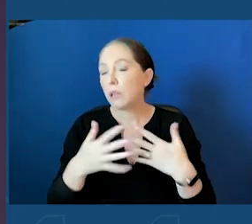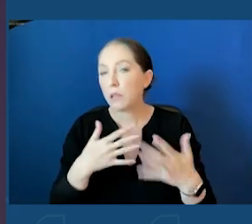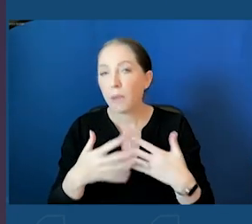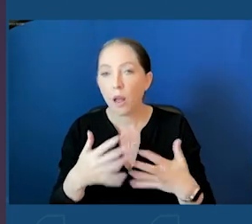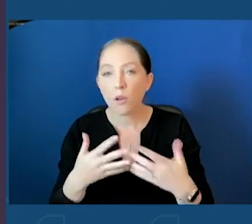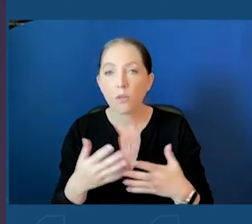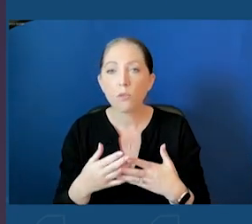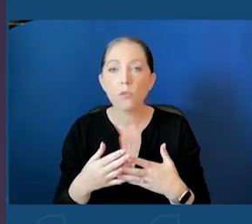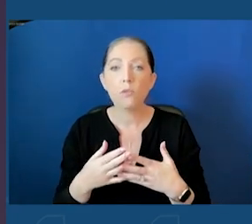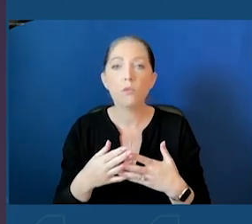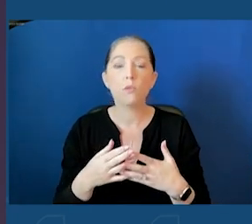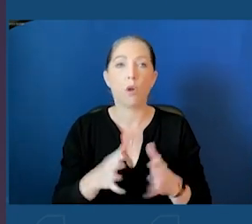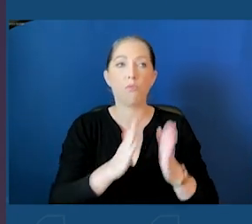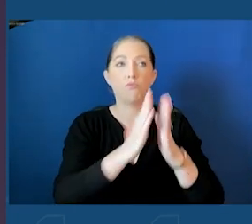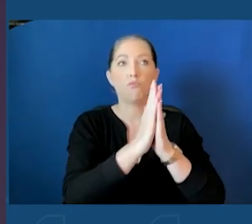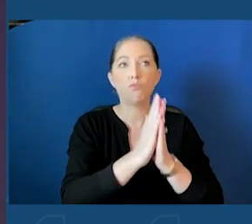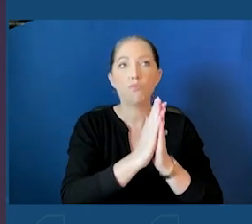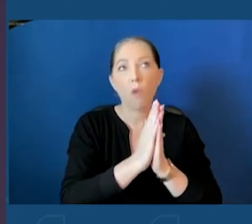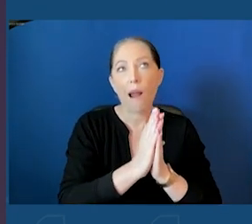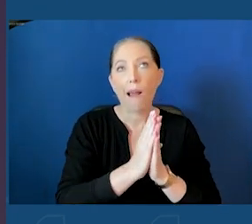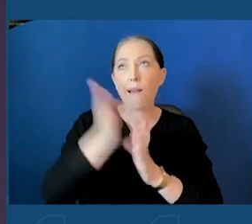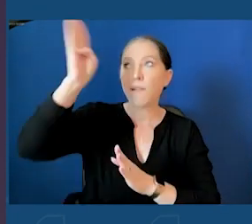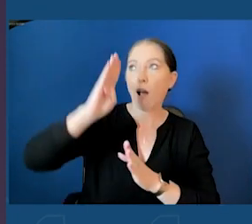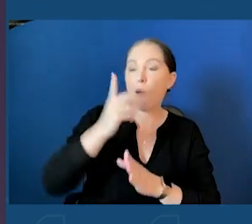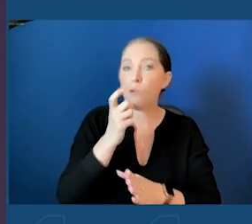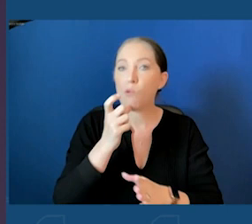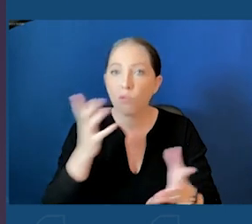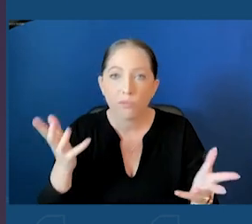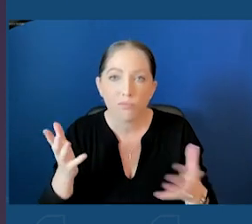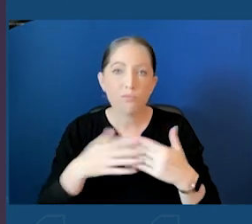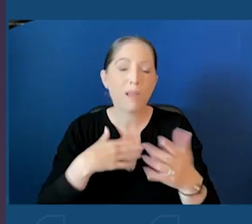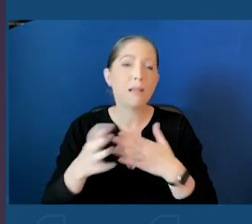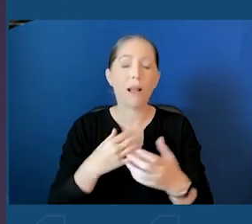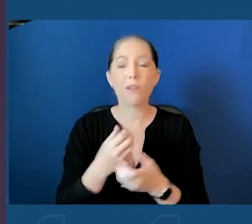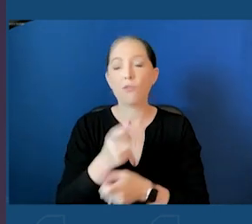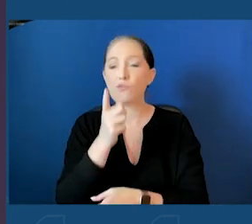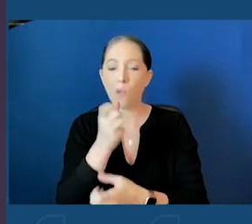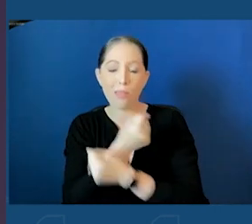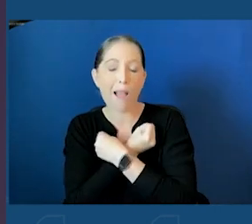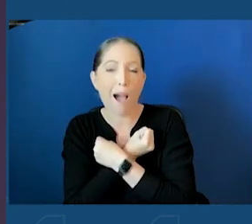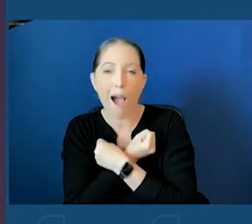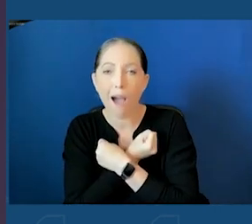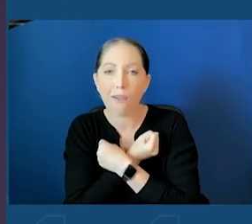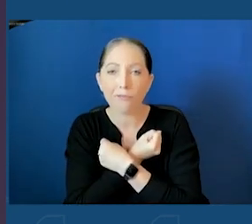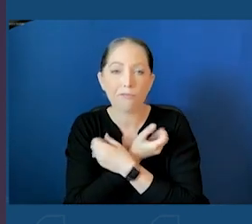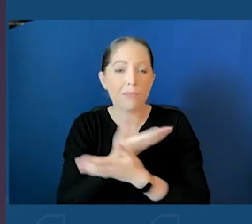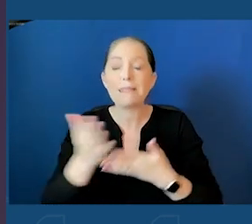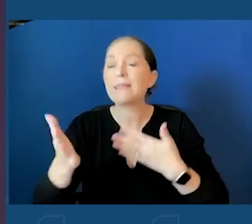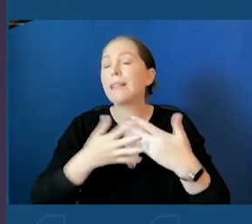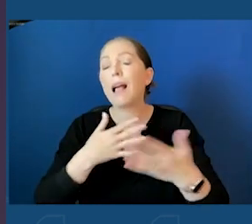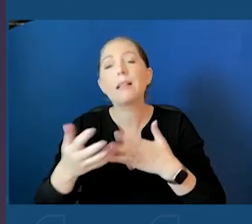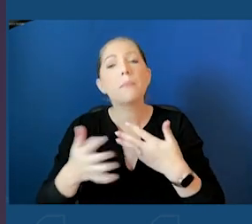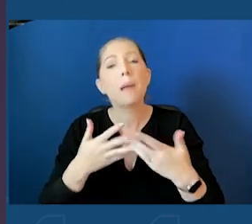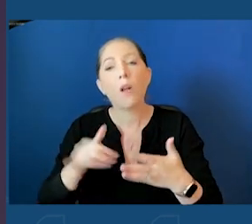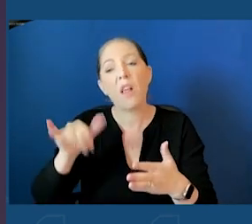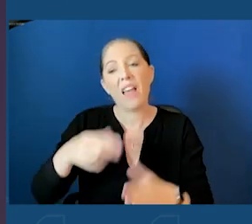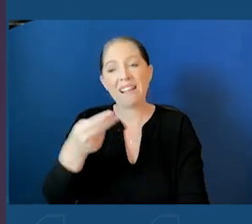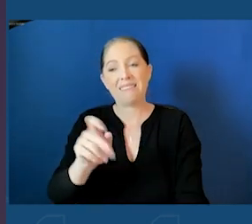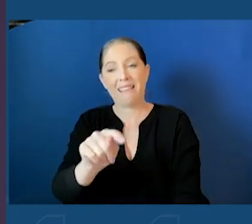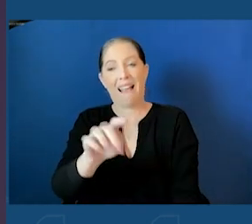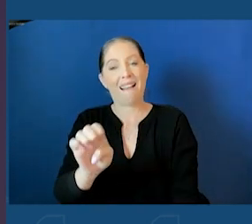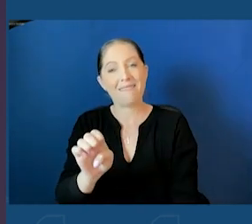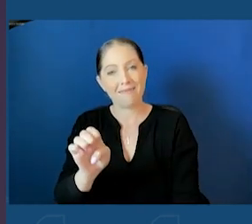you pray, to whom you love. These are all issues of hate, and that has to